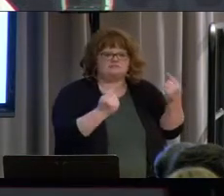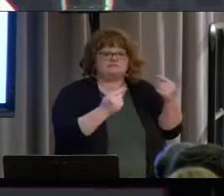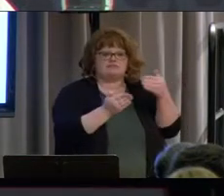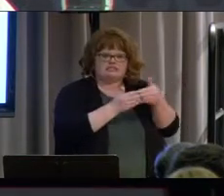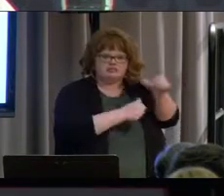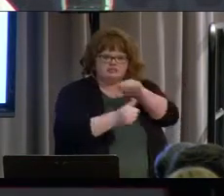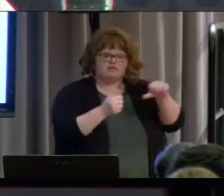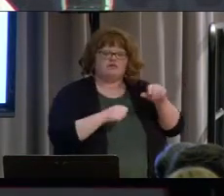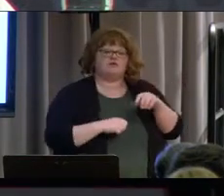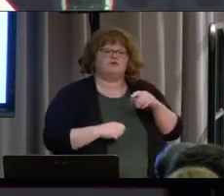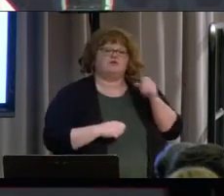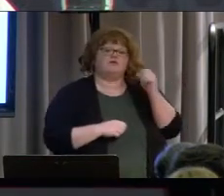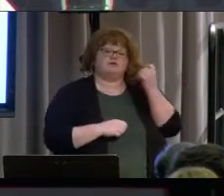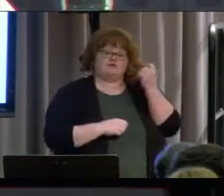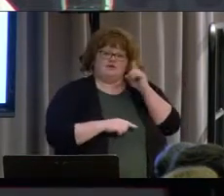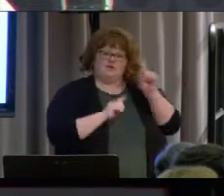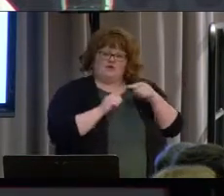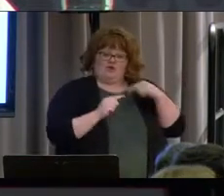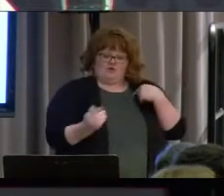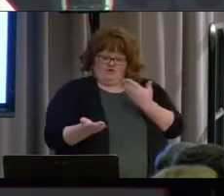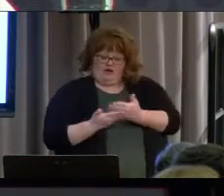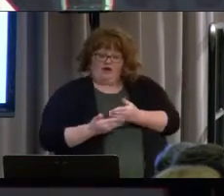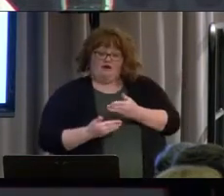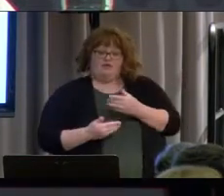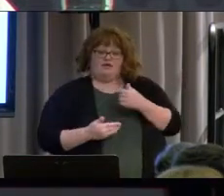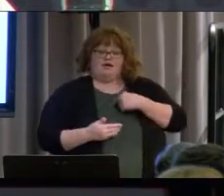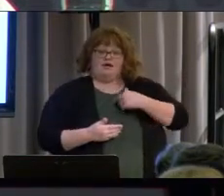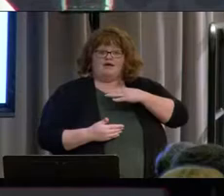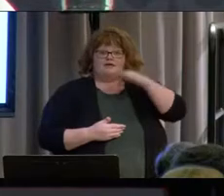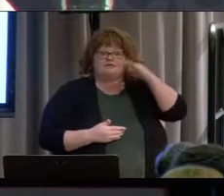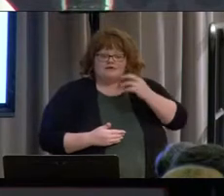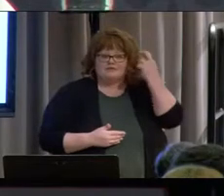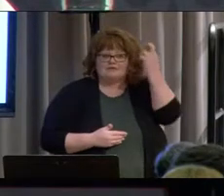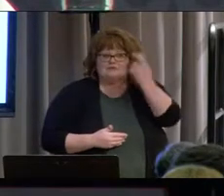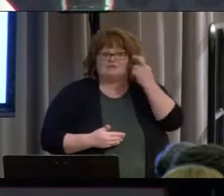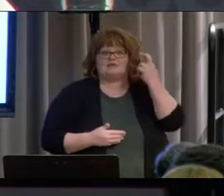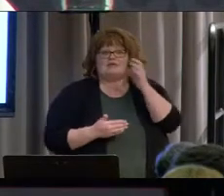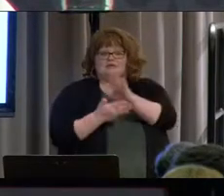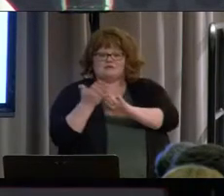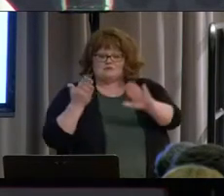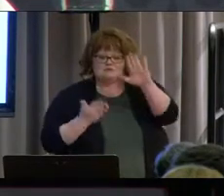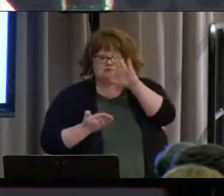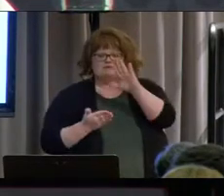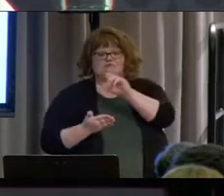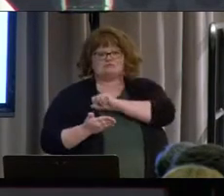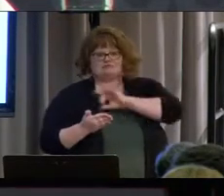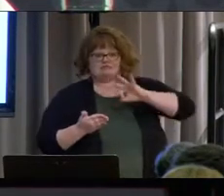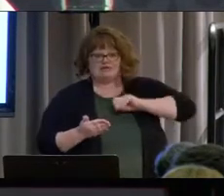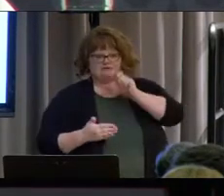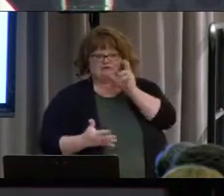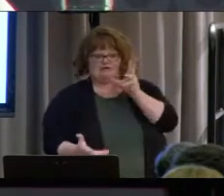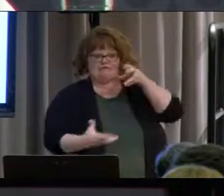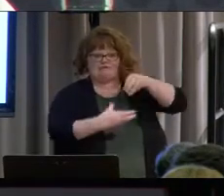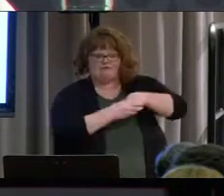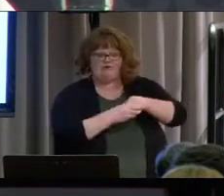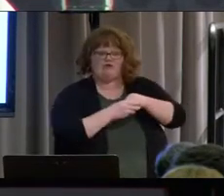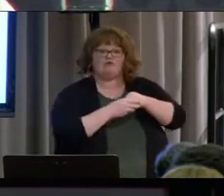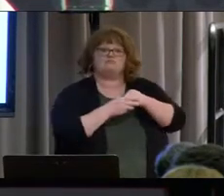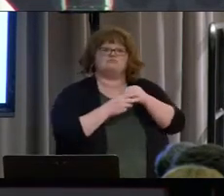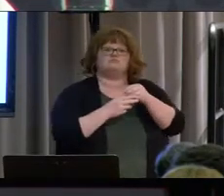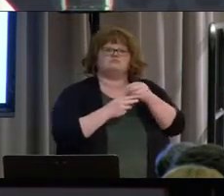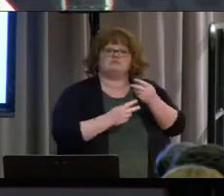Kent State University administration had nothing to do with the May 4th commemoration. This little band of students with an